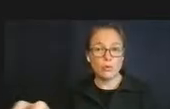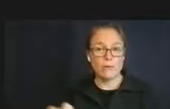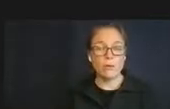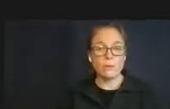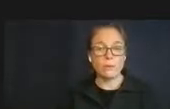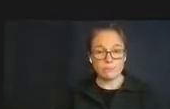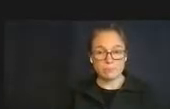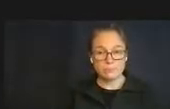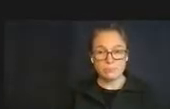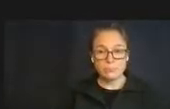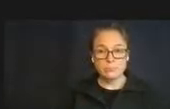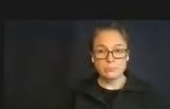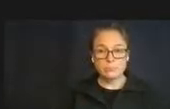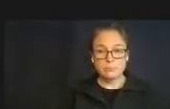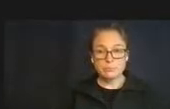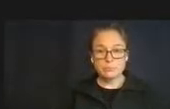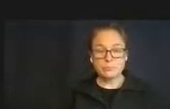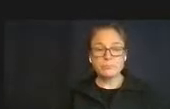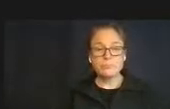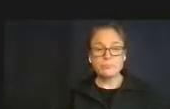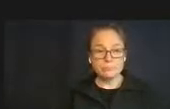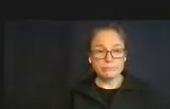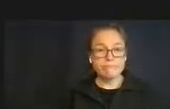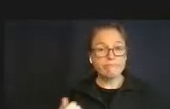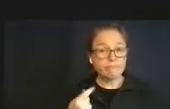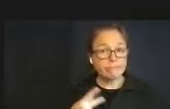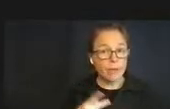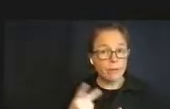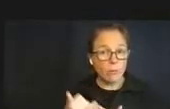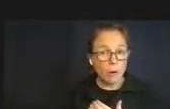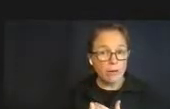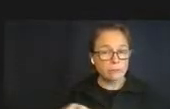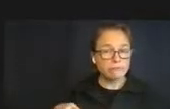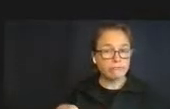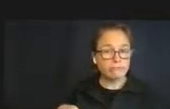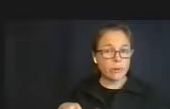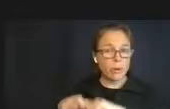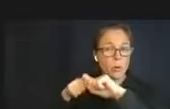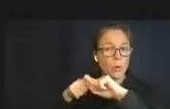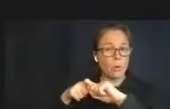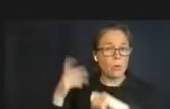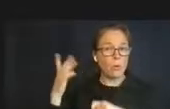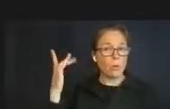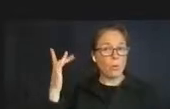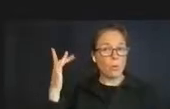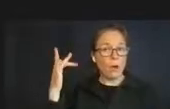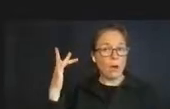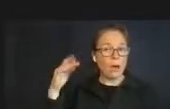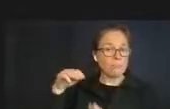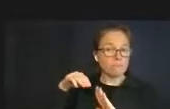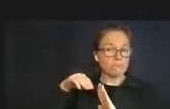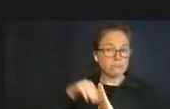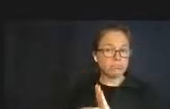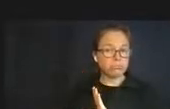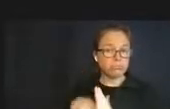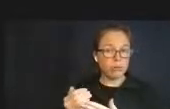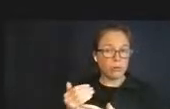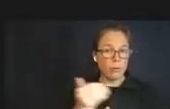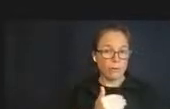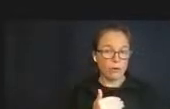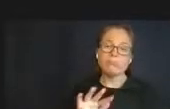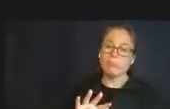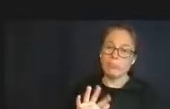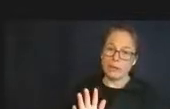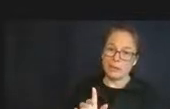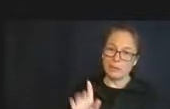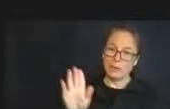habits. Several projects were placed on hold due to the initial decline in revenue from the pandemic, and it